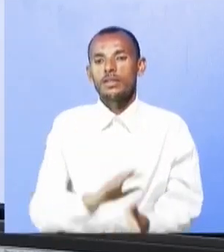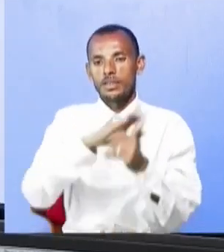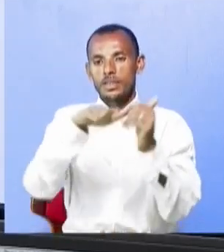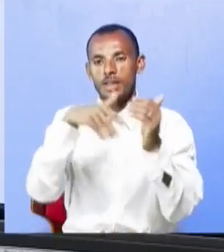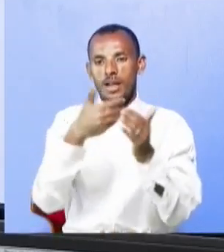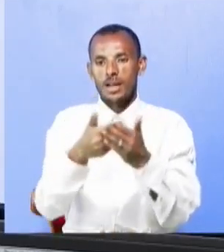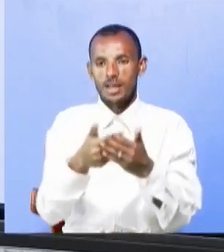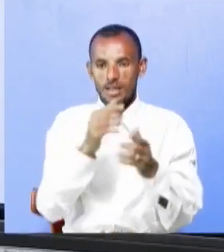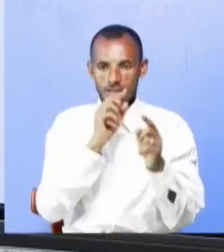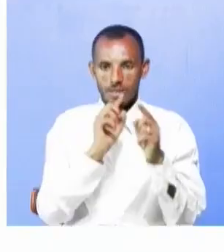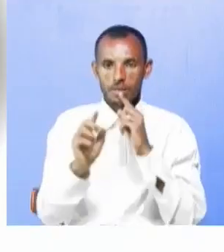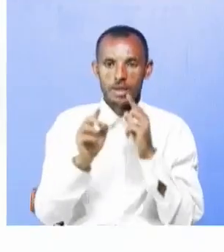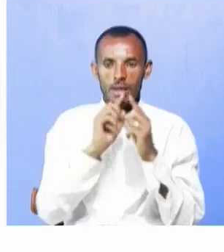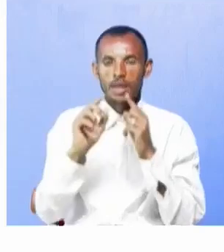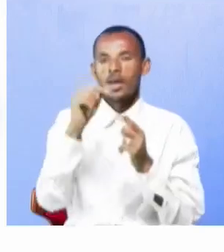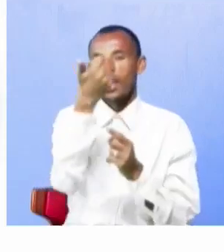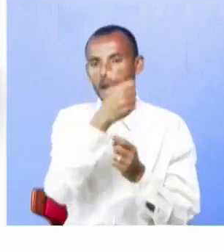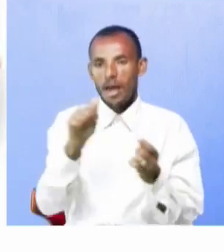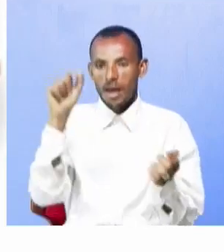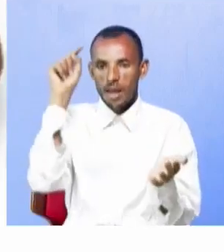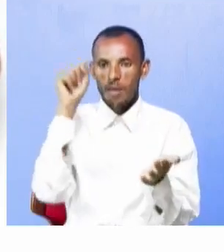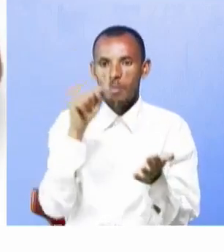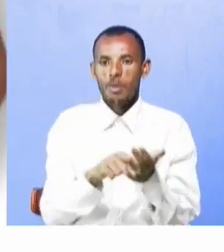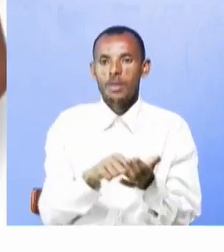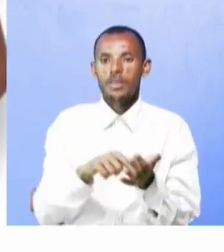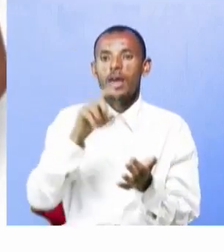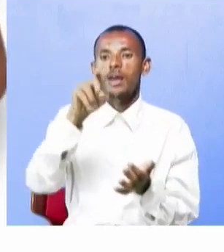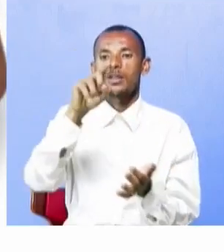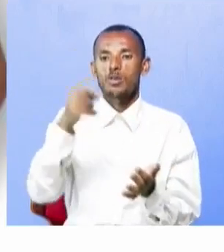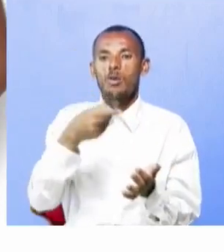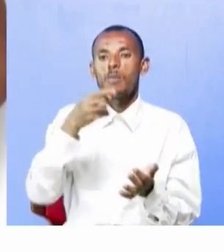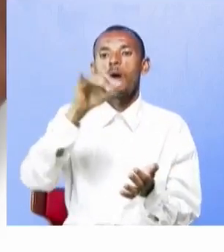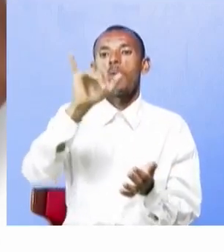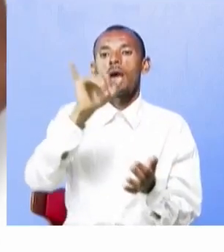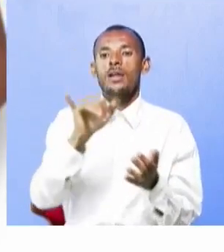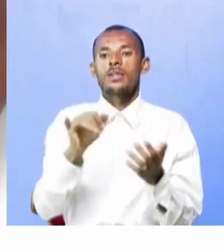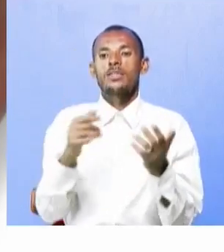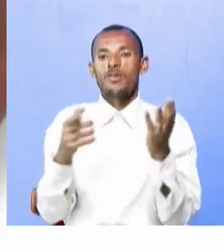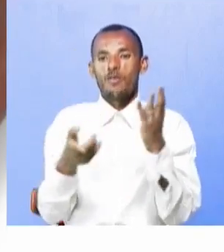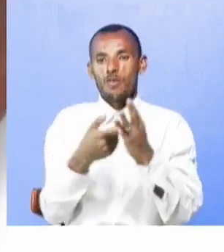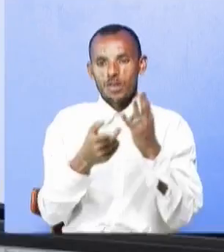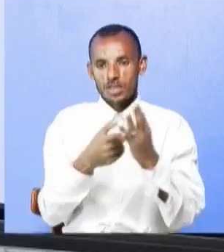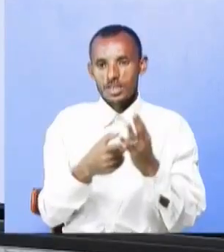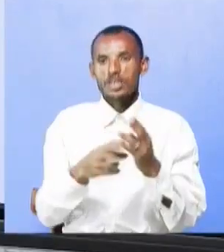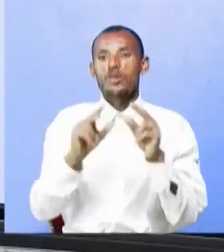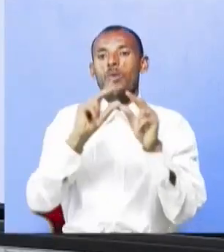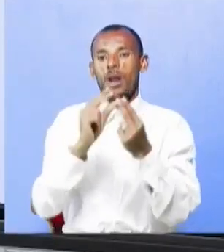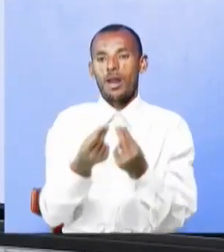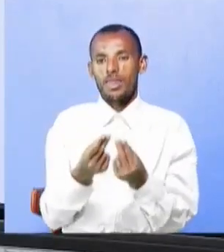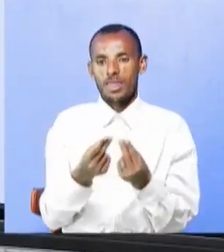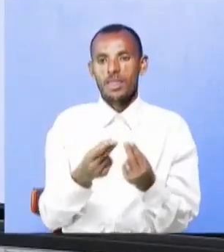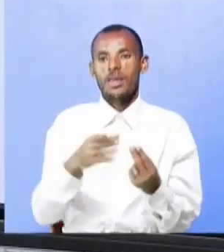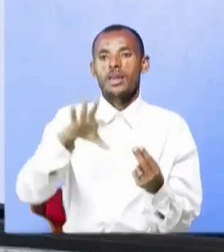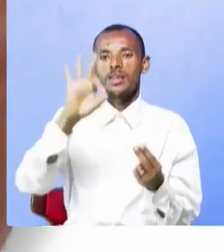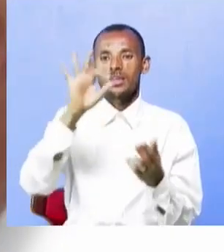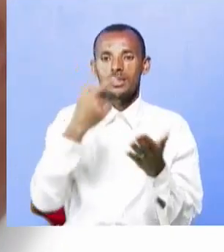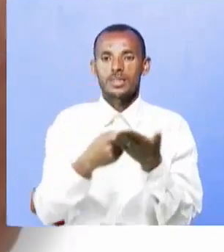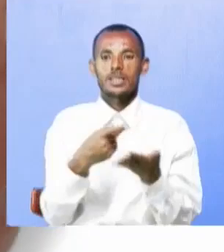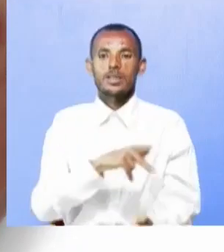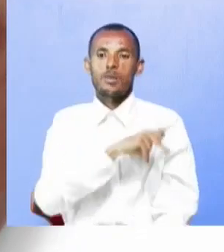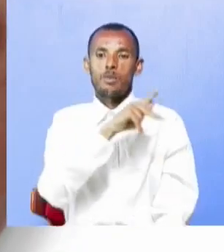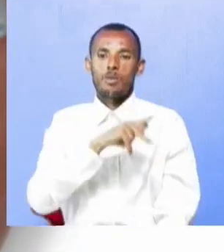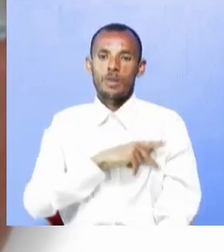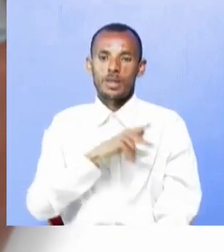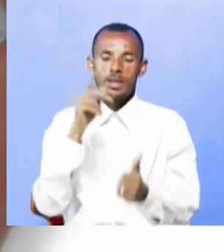Generally speaking, any point X, Y in the fourth quadrant possesses this property.